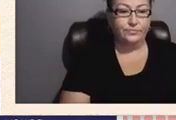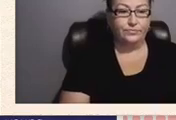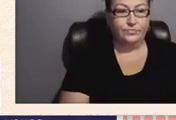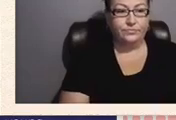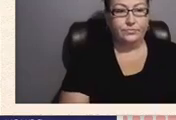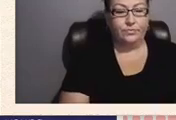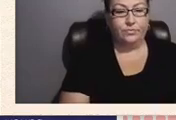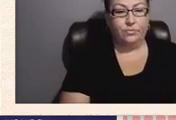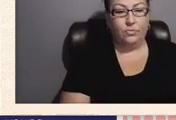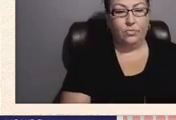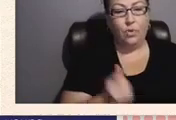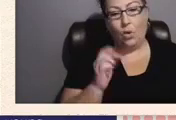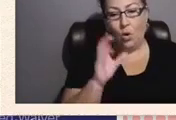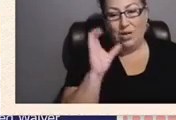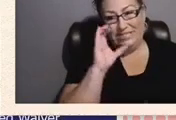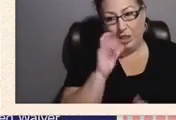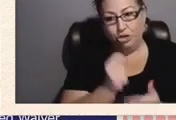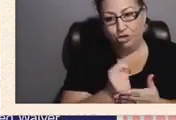or seeking treatment.